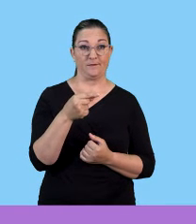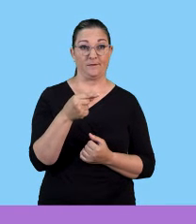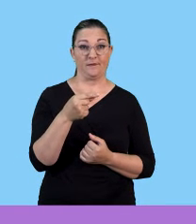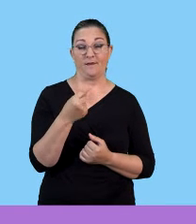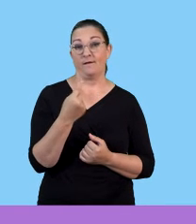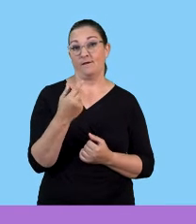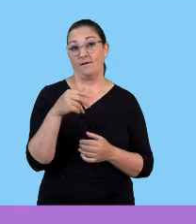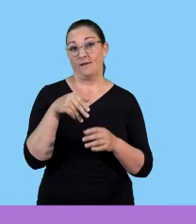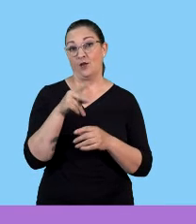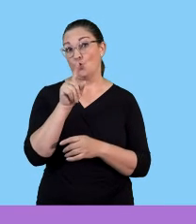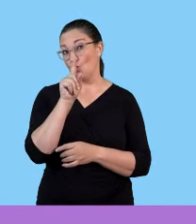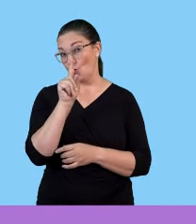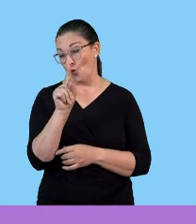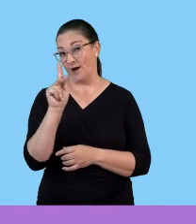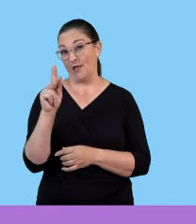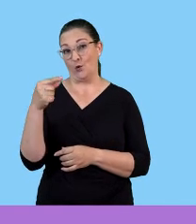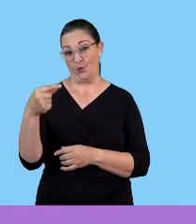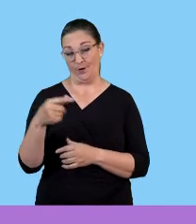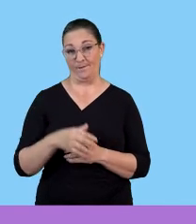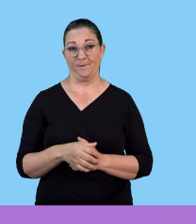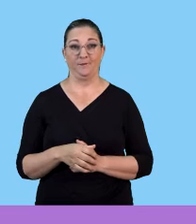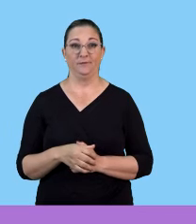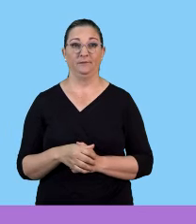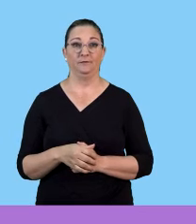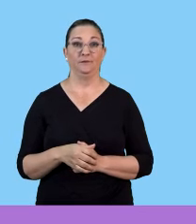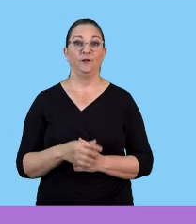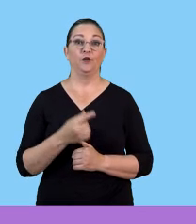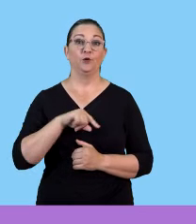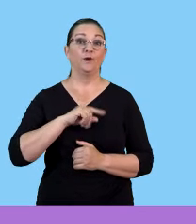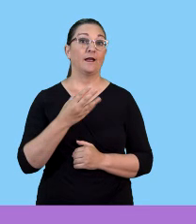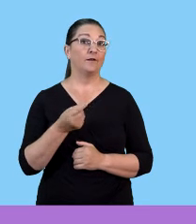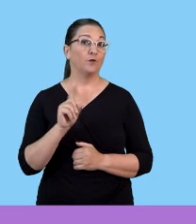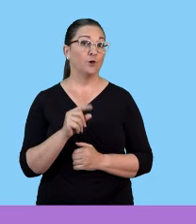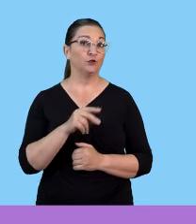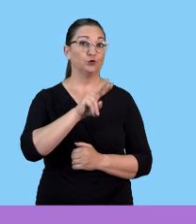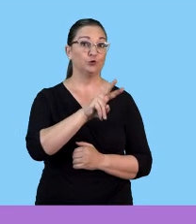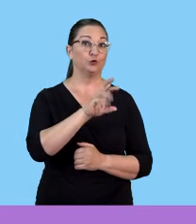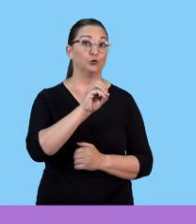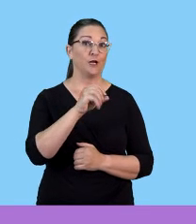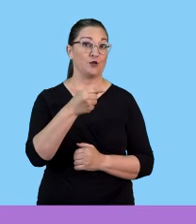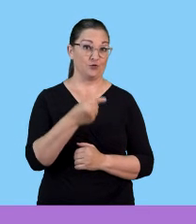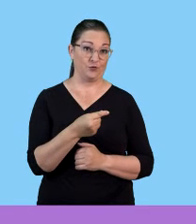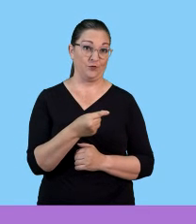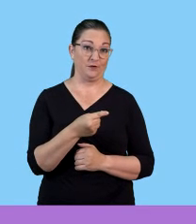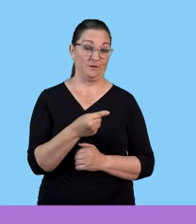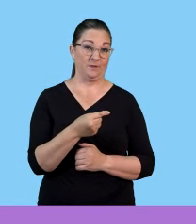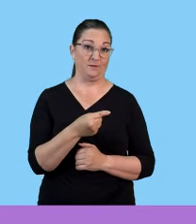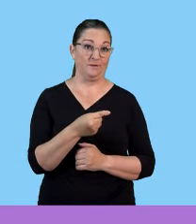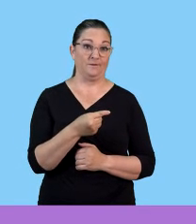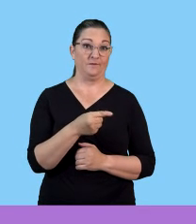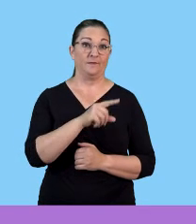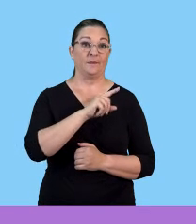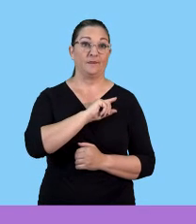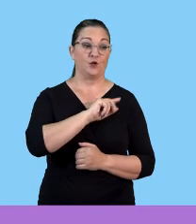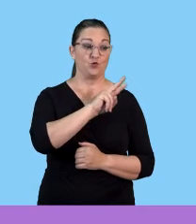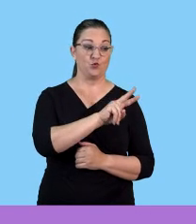grams in 1 kilogram. We have 200 grams, so therefore